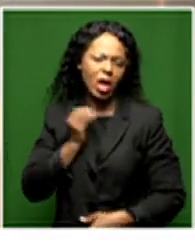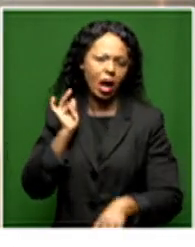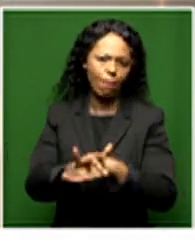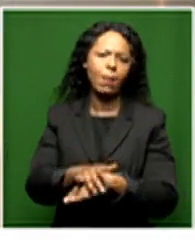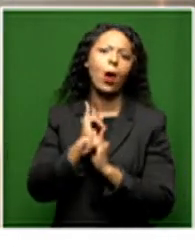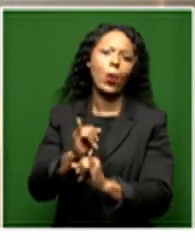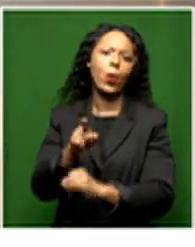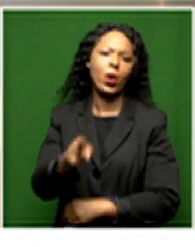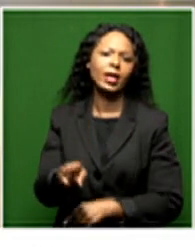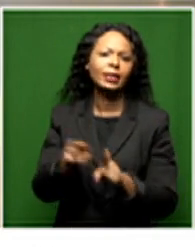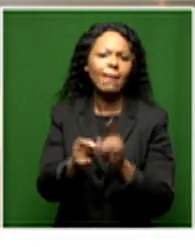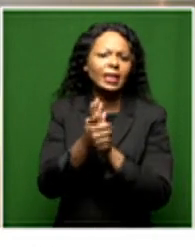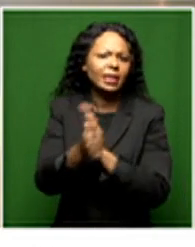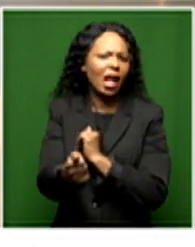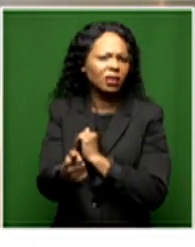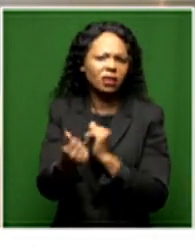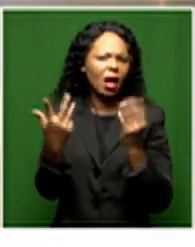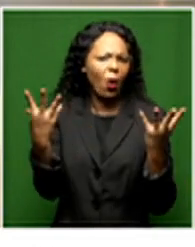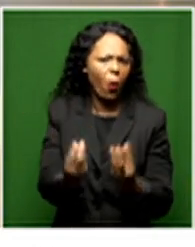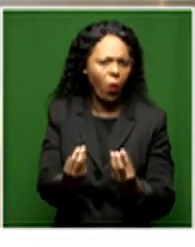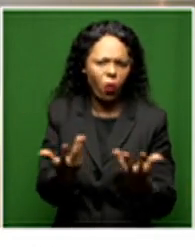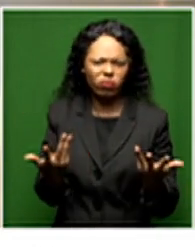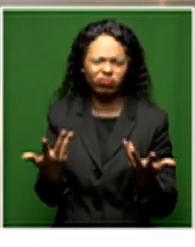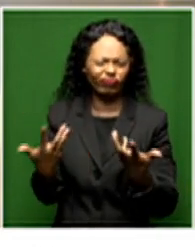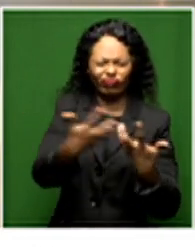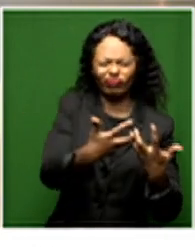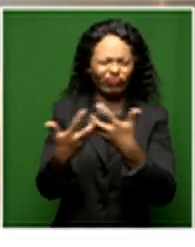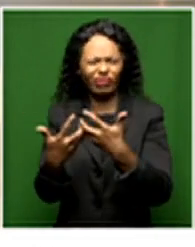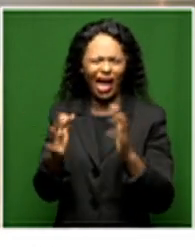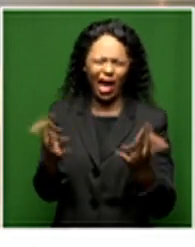skills shortage. I mean, how do we join these two scenarios?